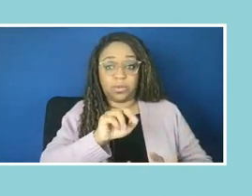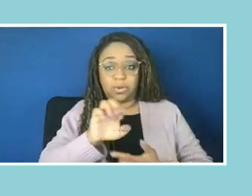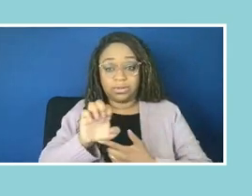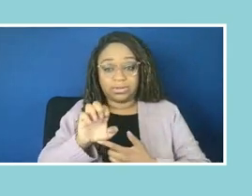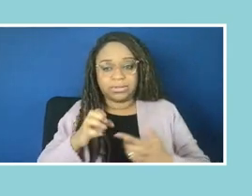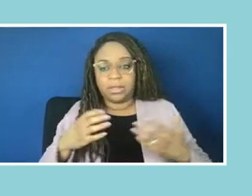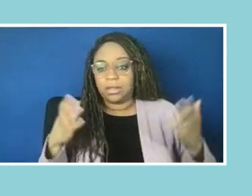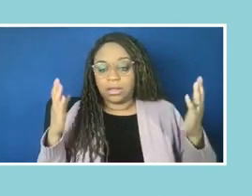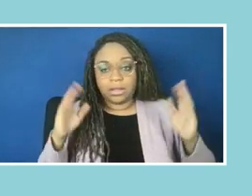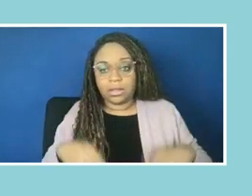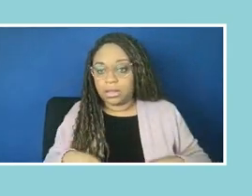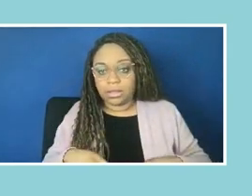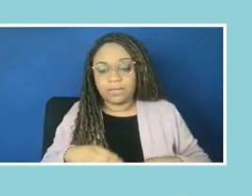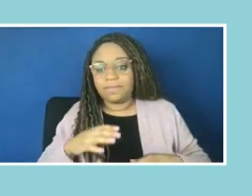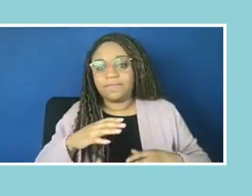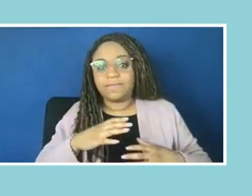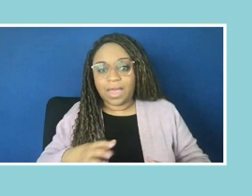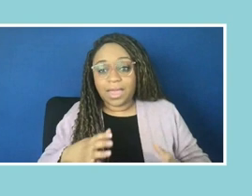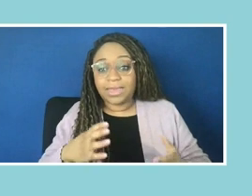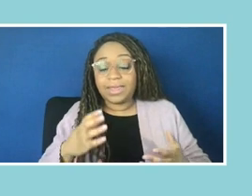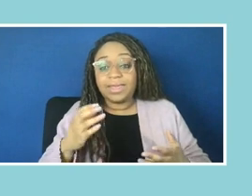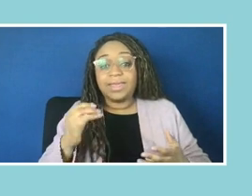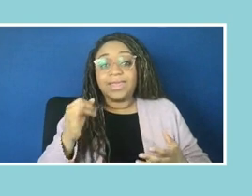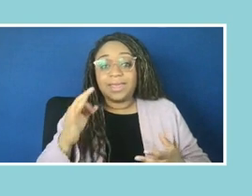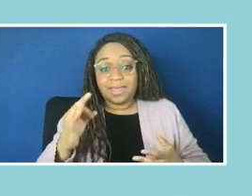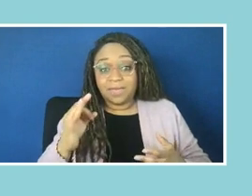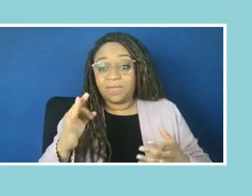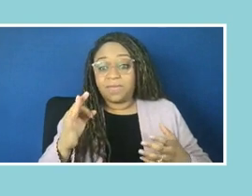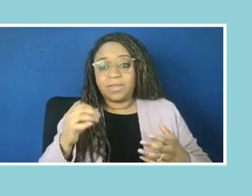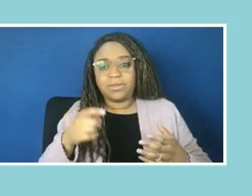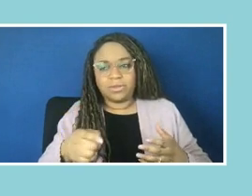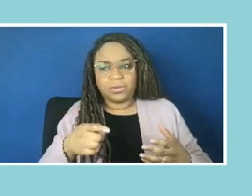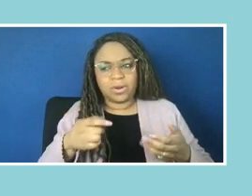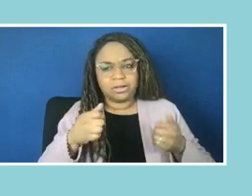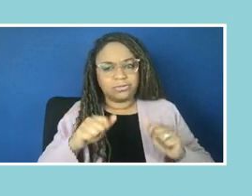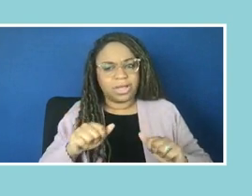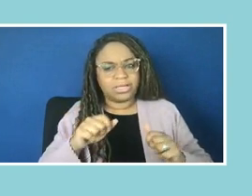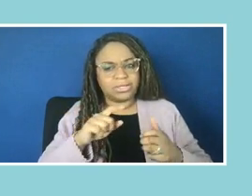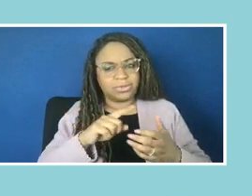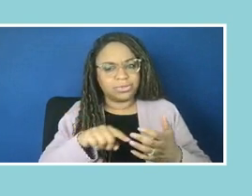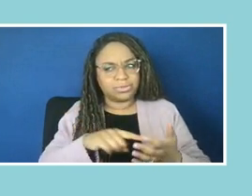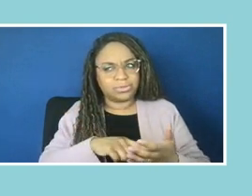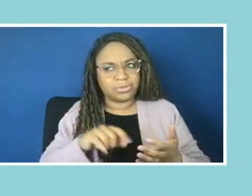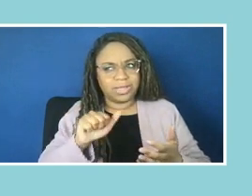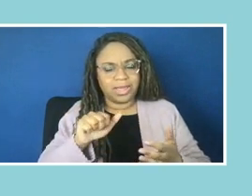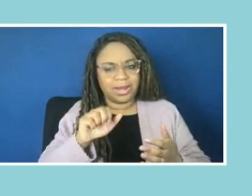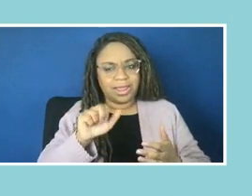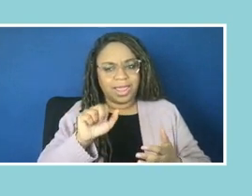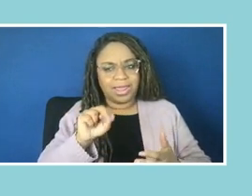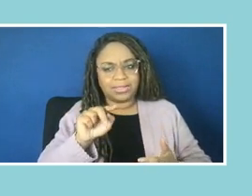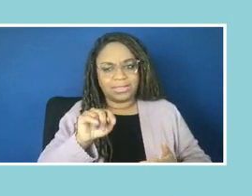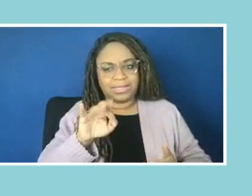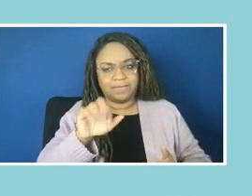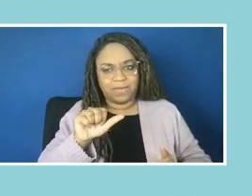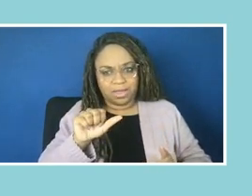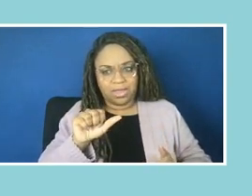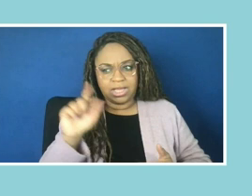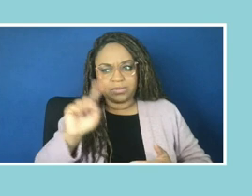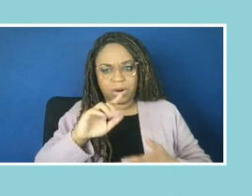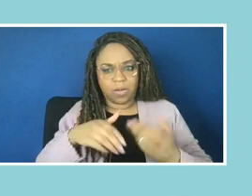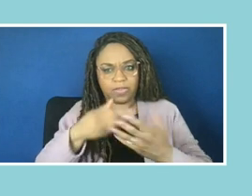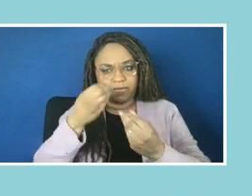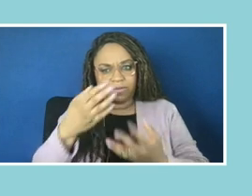this came from and it's all accurate, you just gave Antifa props. Thank you. So